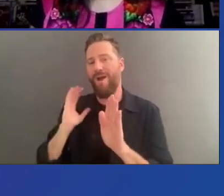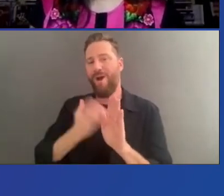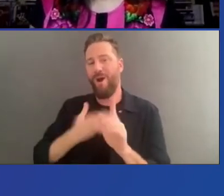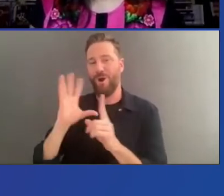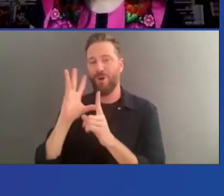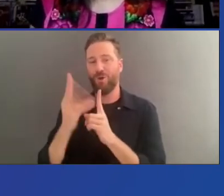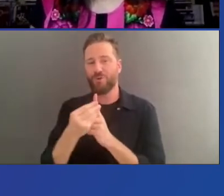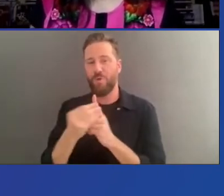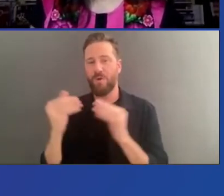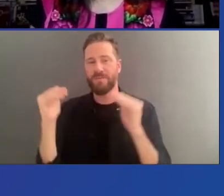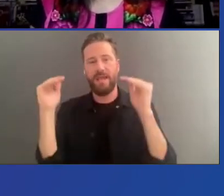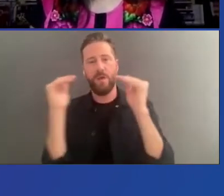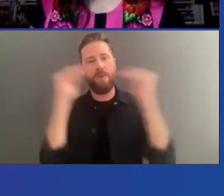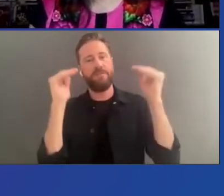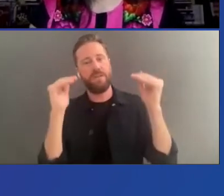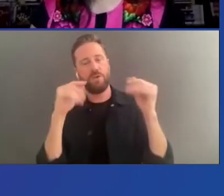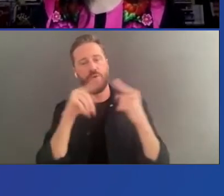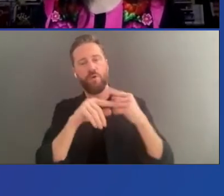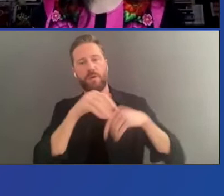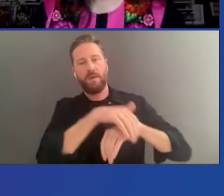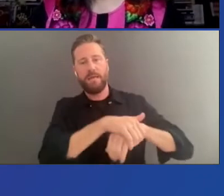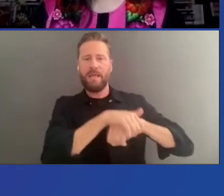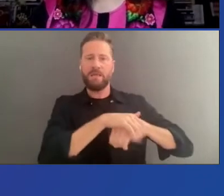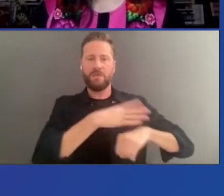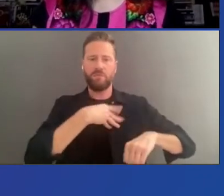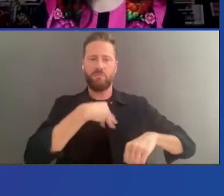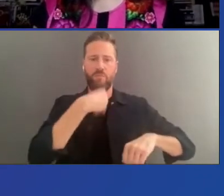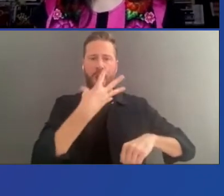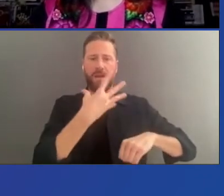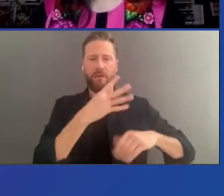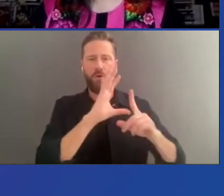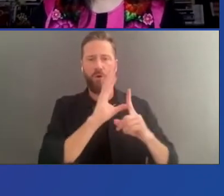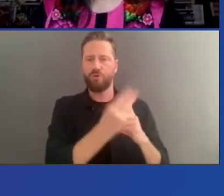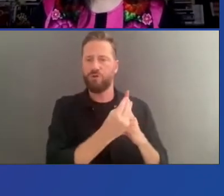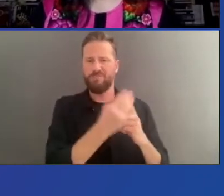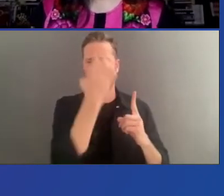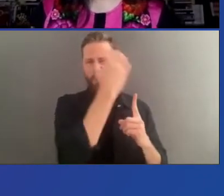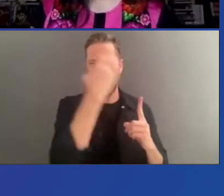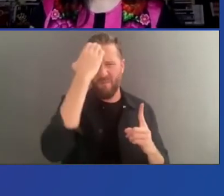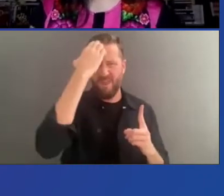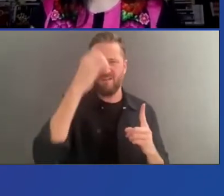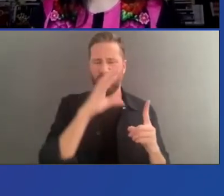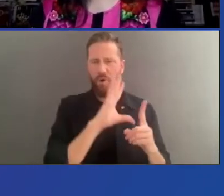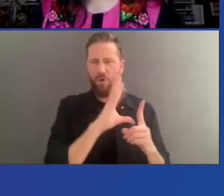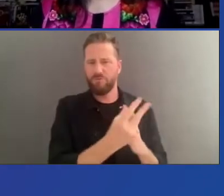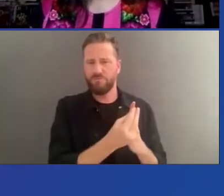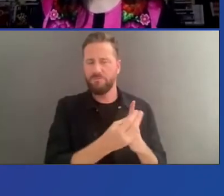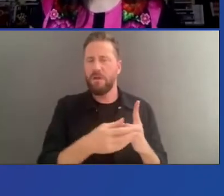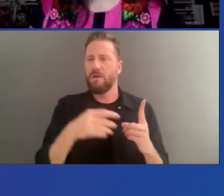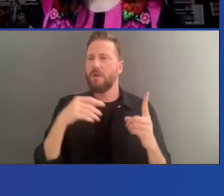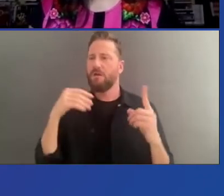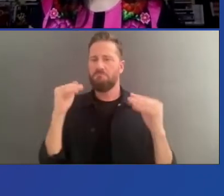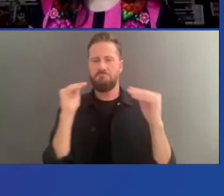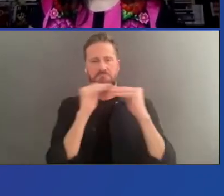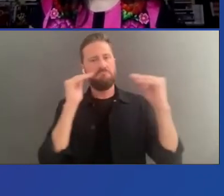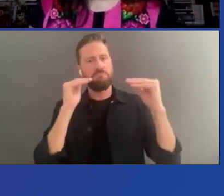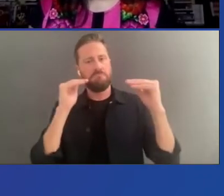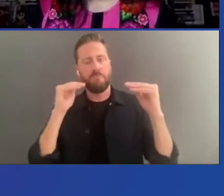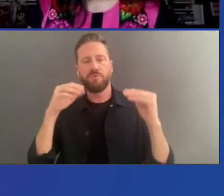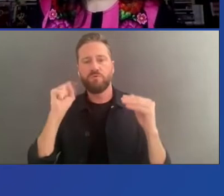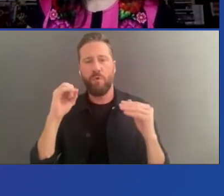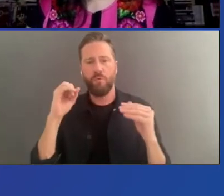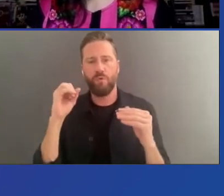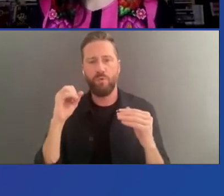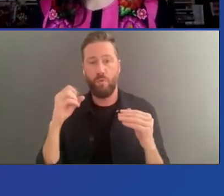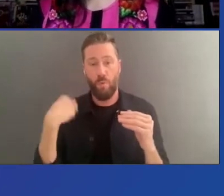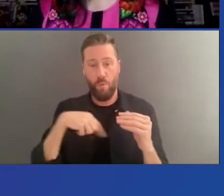equivalent to British and white culture, so to speak, European culture. And in doing so, we actually made